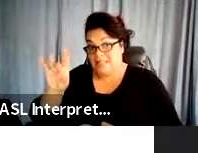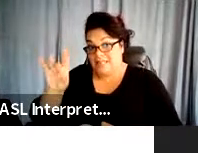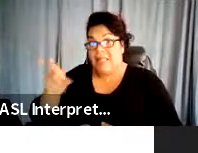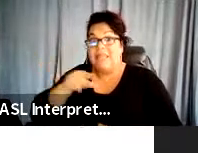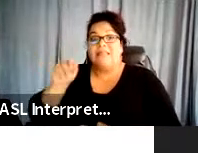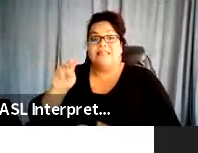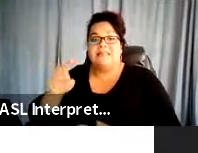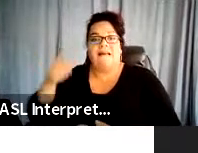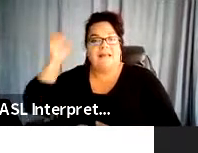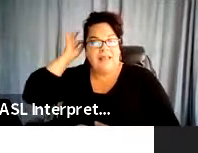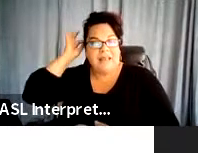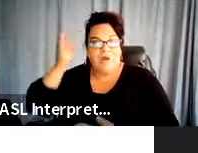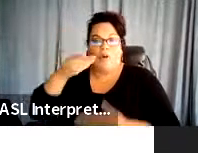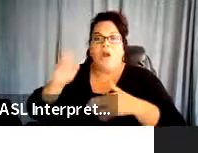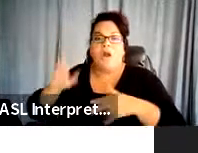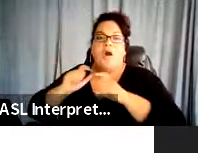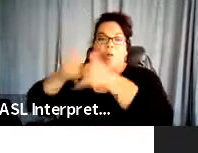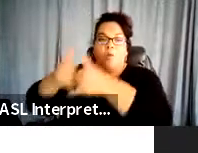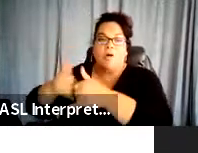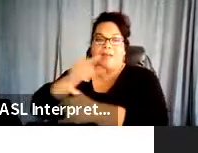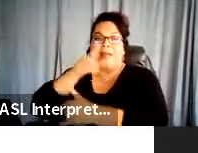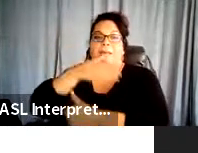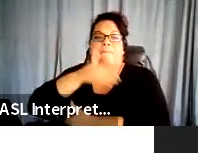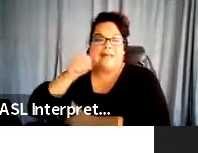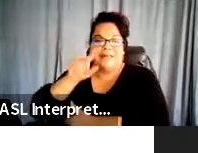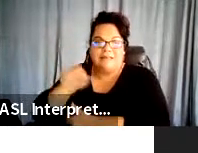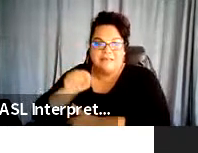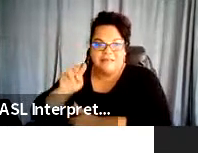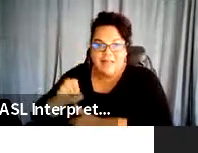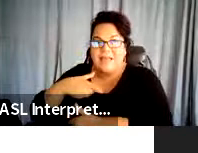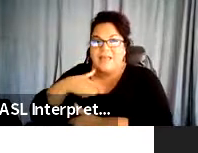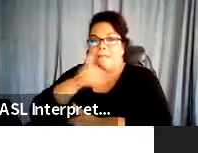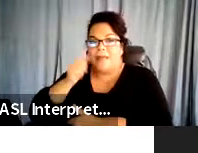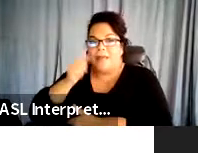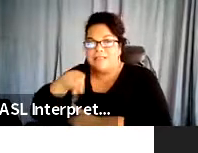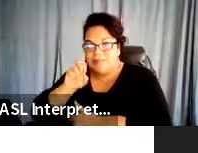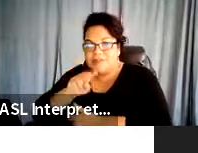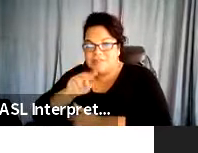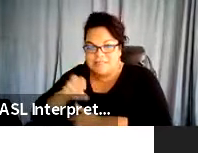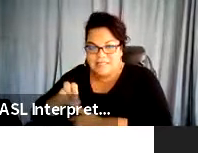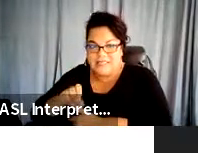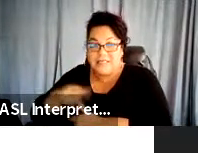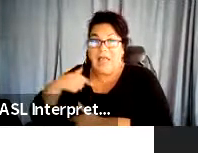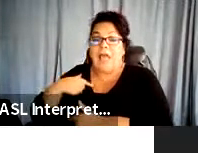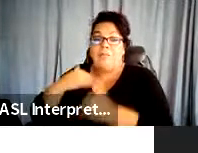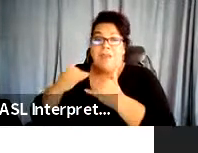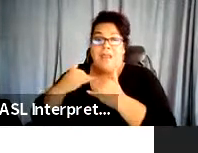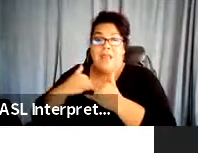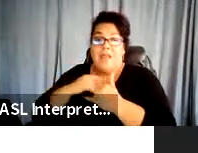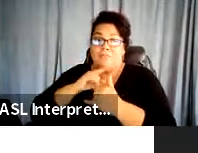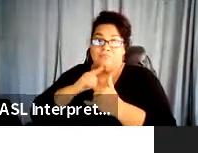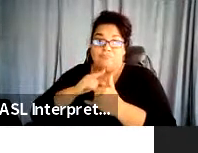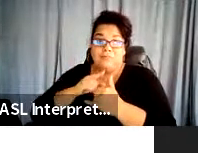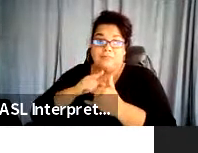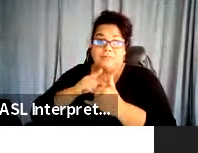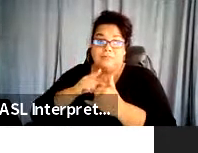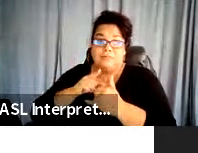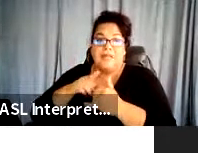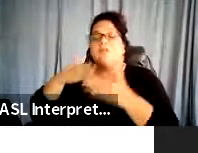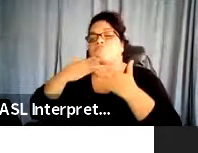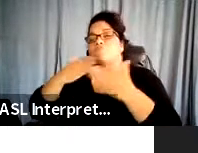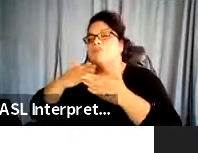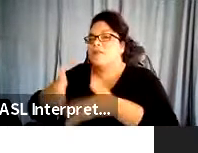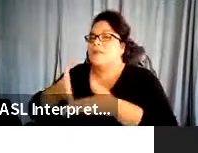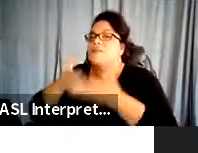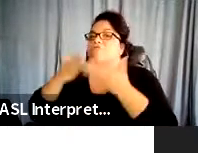Broken Pencil Zine Awards. I'm currently stressed and immensely grateful for San Francisco Zine Fest volunteers.